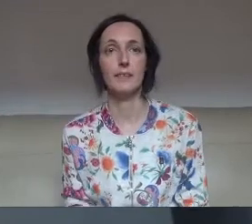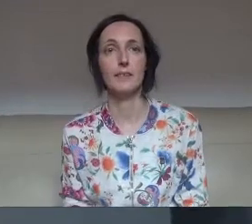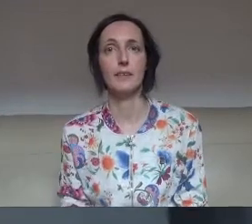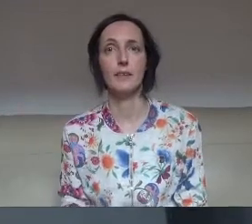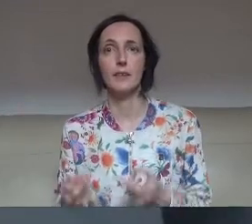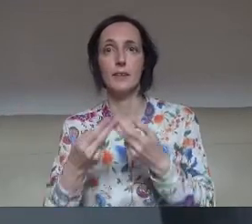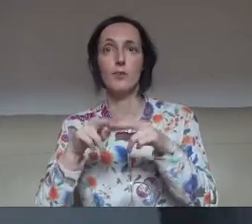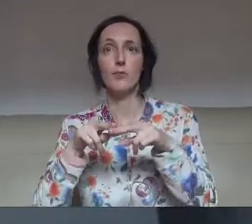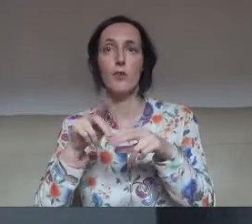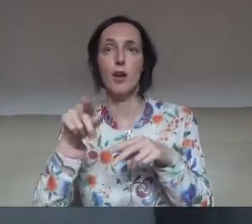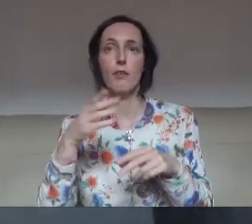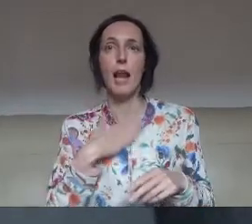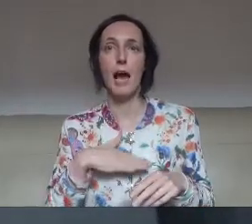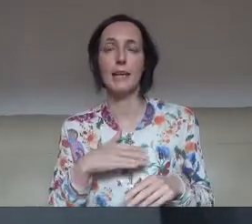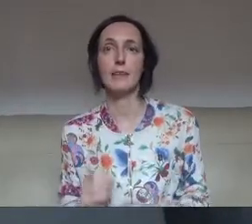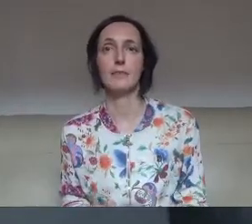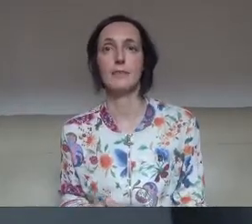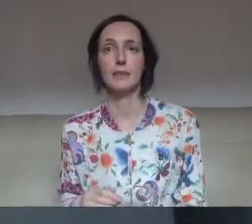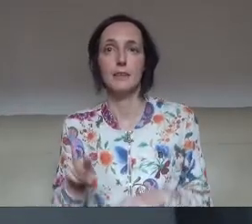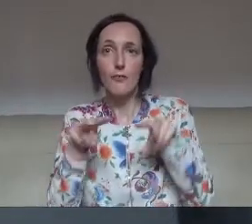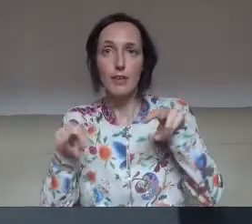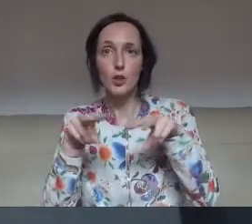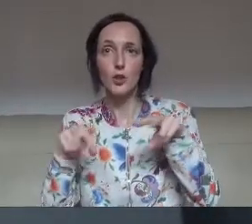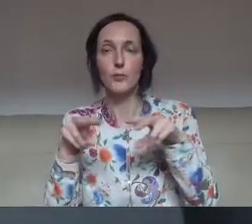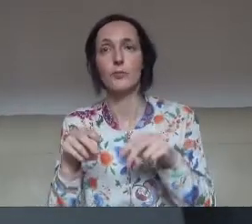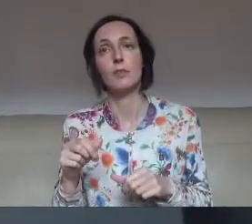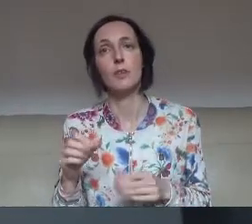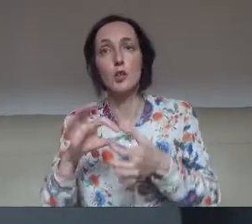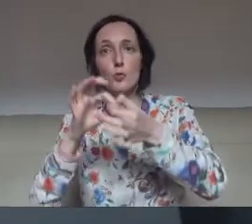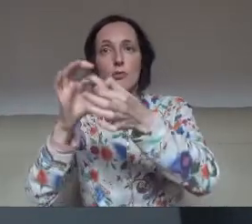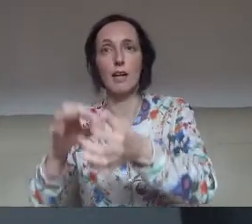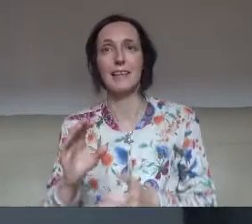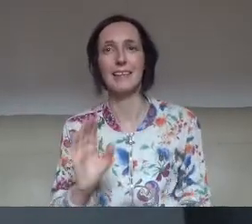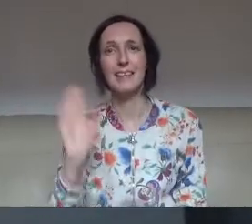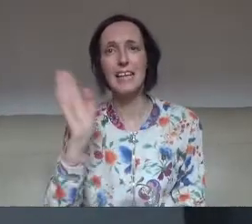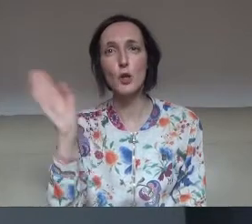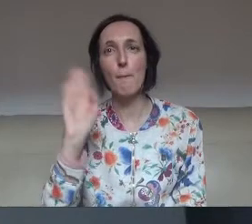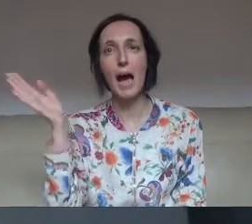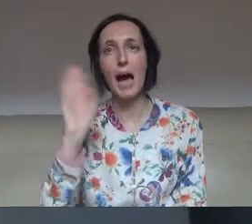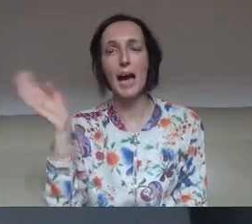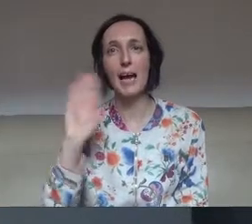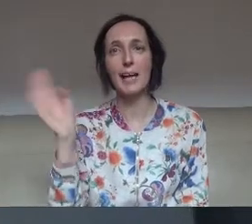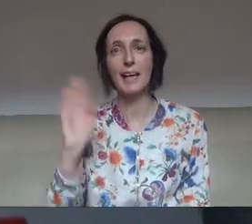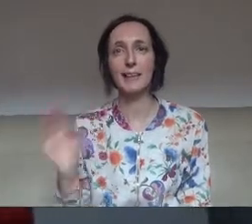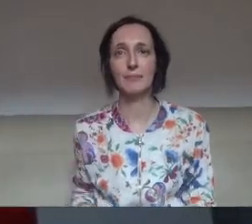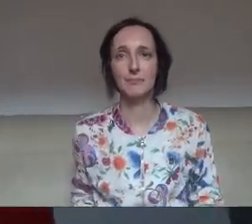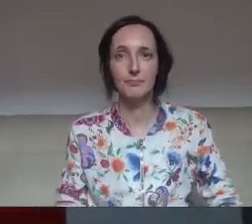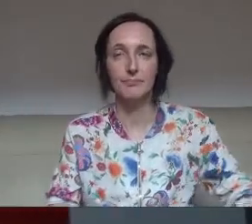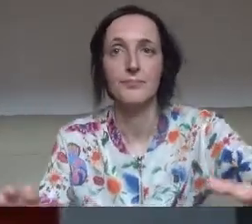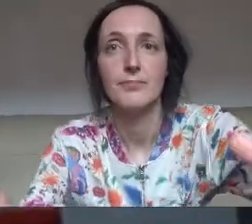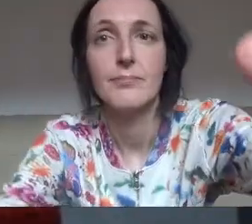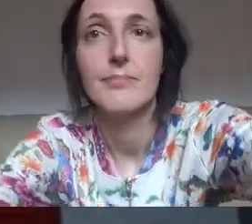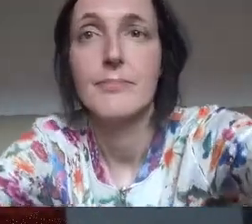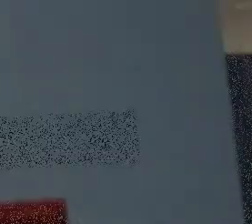in Italy. Okay, remember it. Thank you very much. If you like our video, subscribe. See you next time.